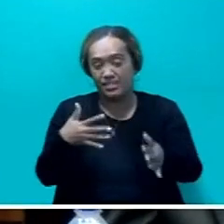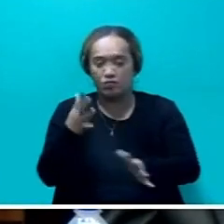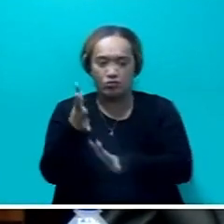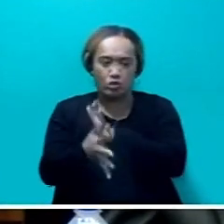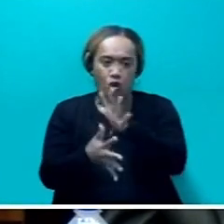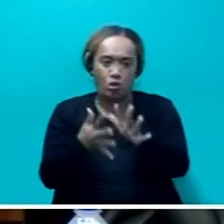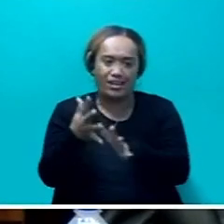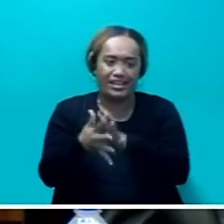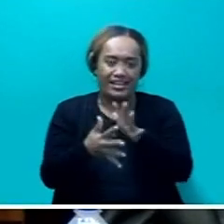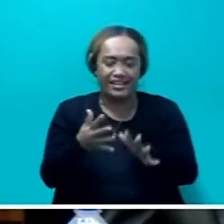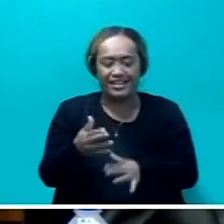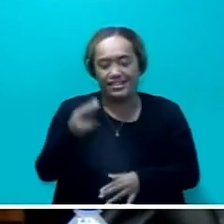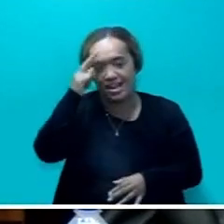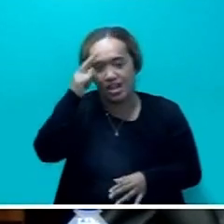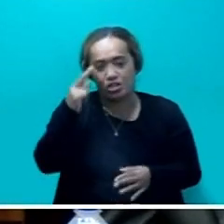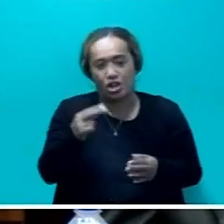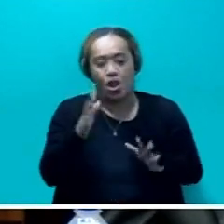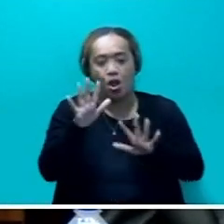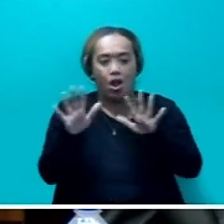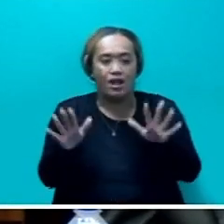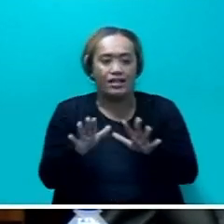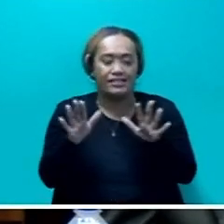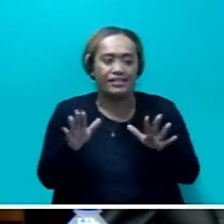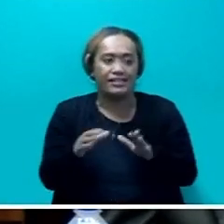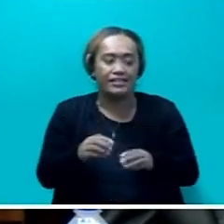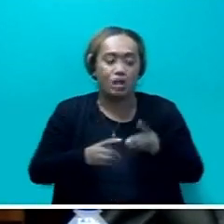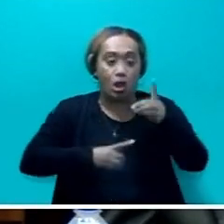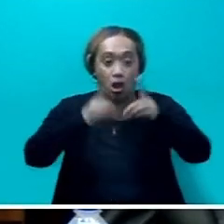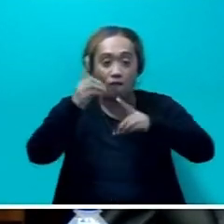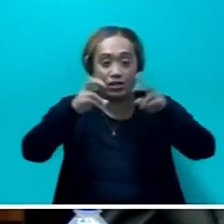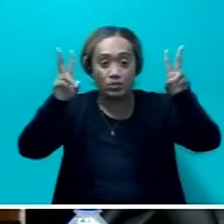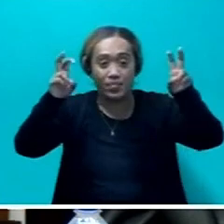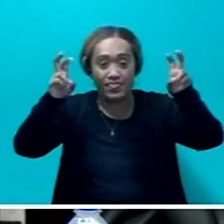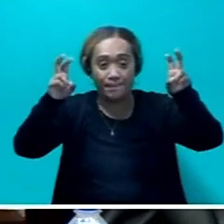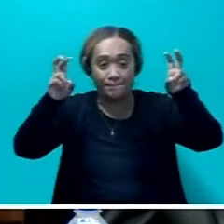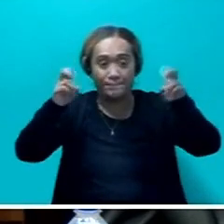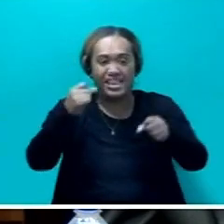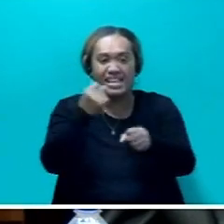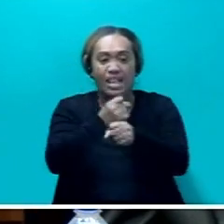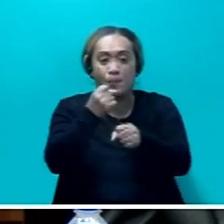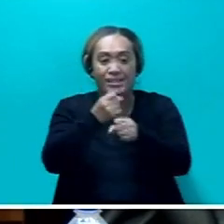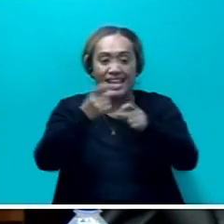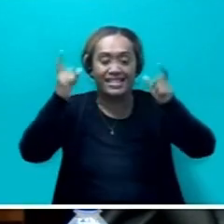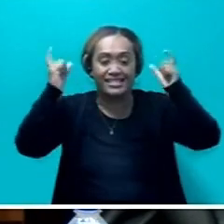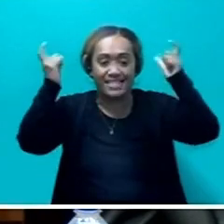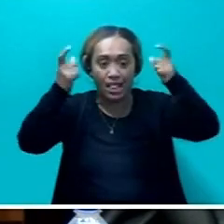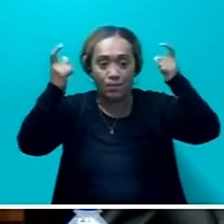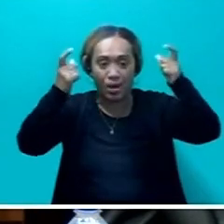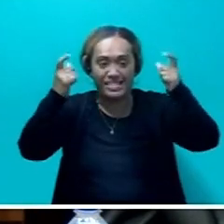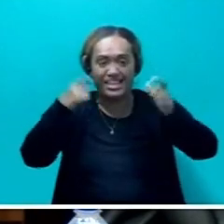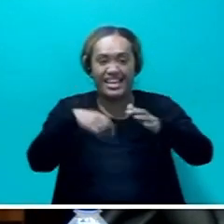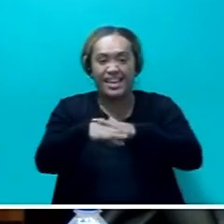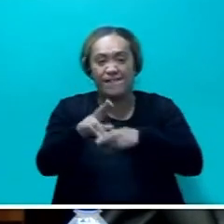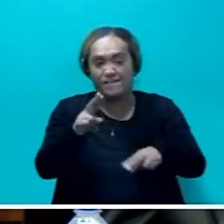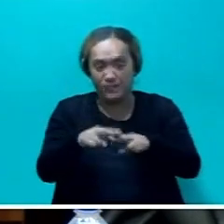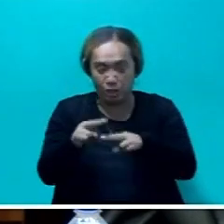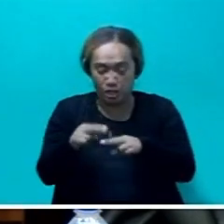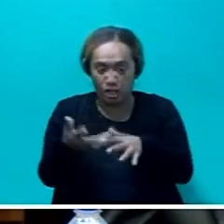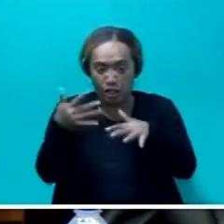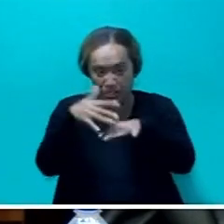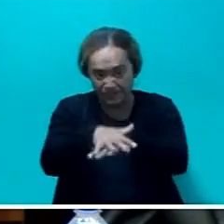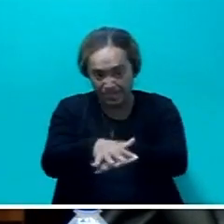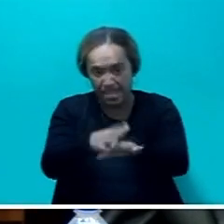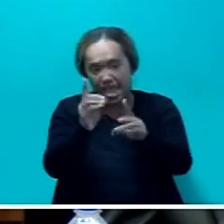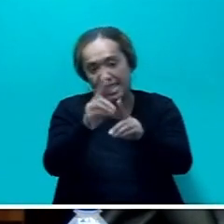National Girmit Day holiday. The conference with the theme Girmitia Celebrating Fiji Inclusivity and